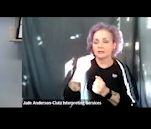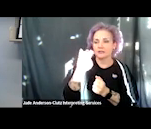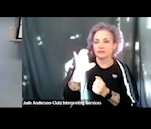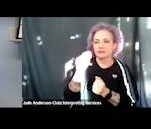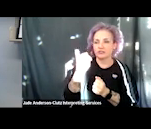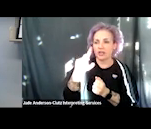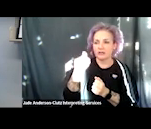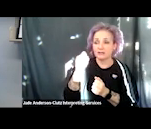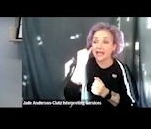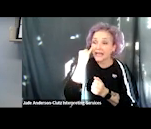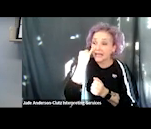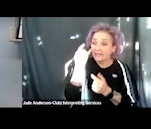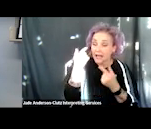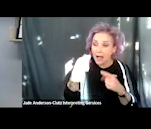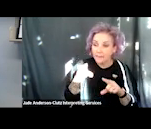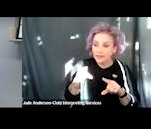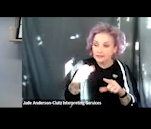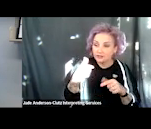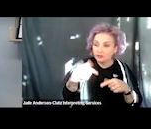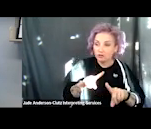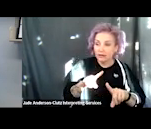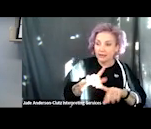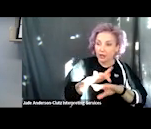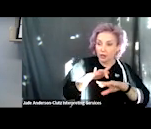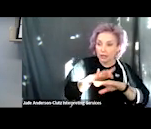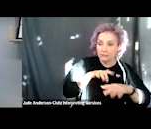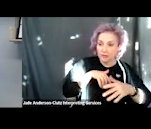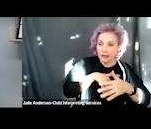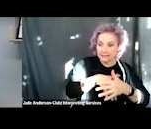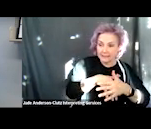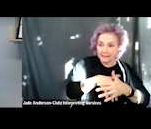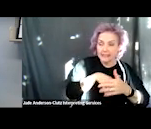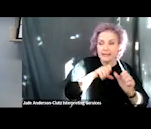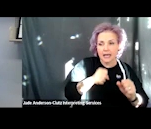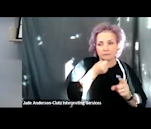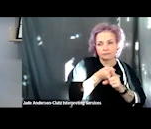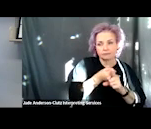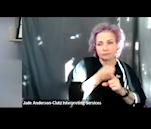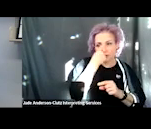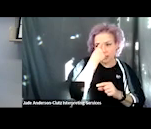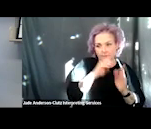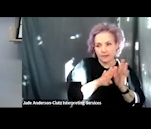irreversible if it, if it's because it happens early on in brain development.